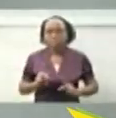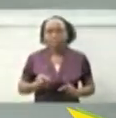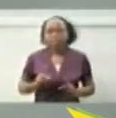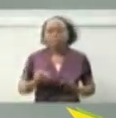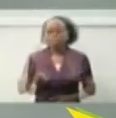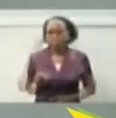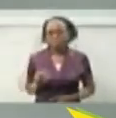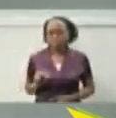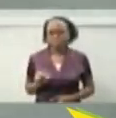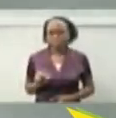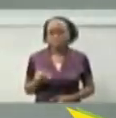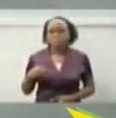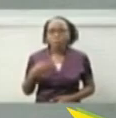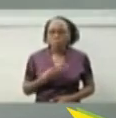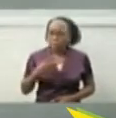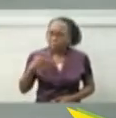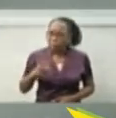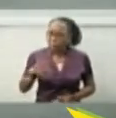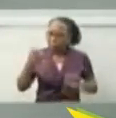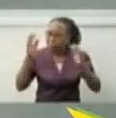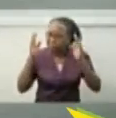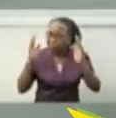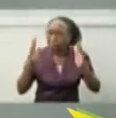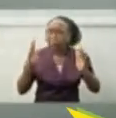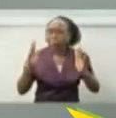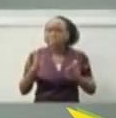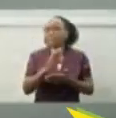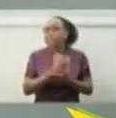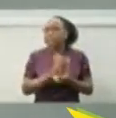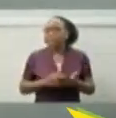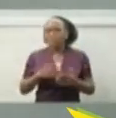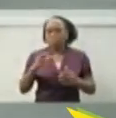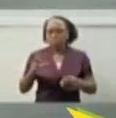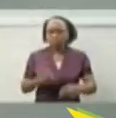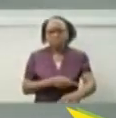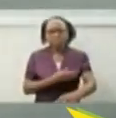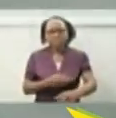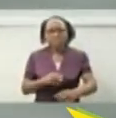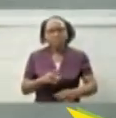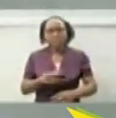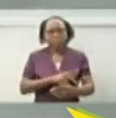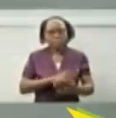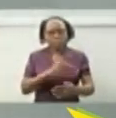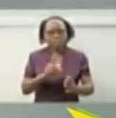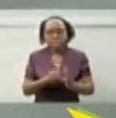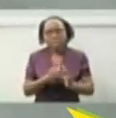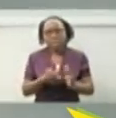to the protocols. We have to adhere to certain rules, regulations and principles that says that if